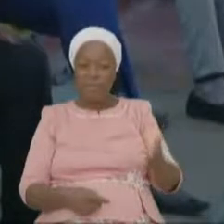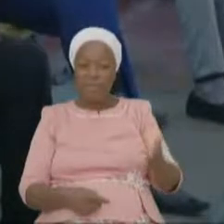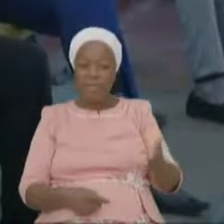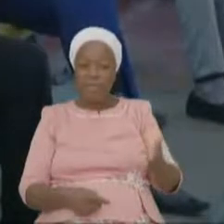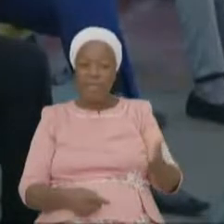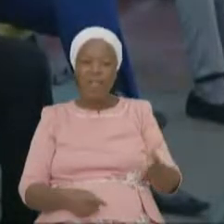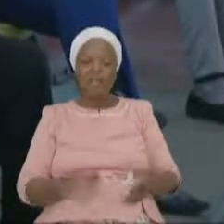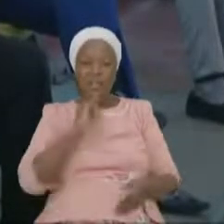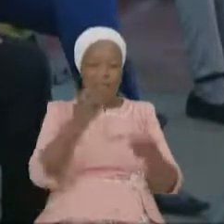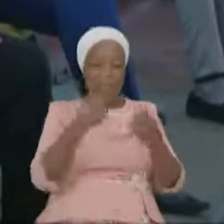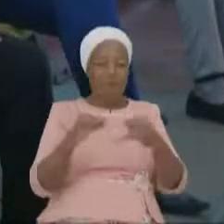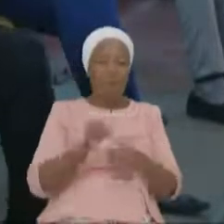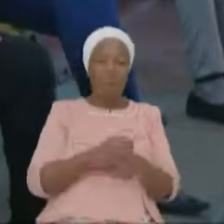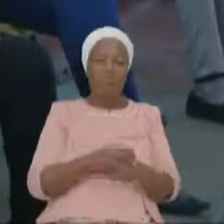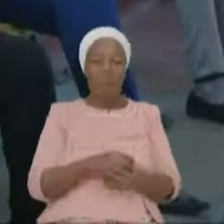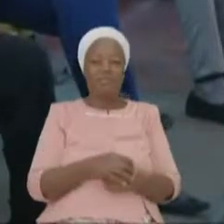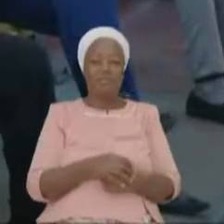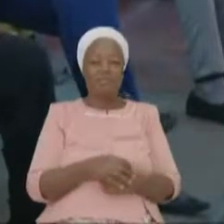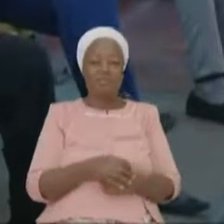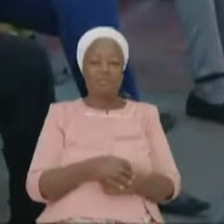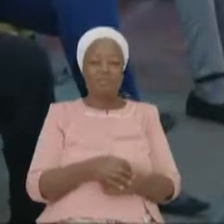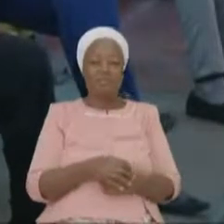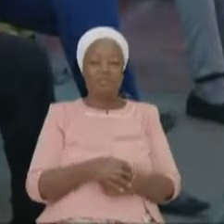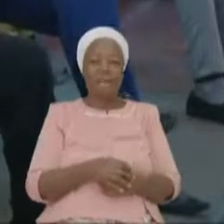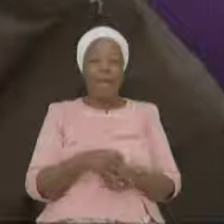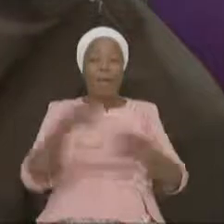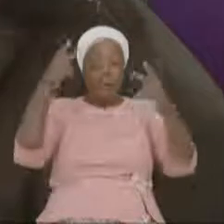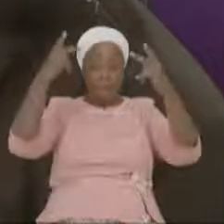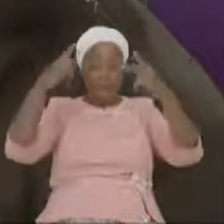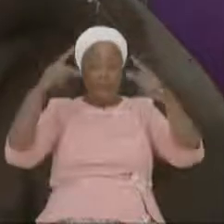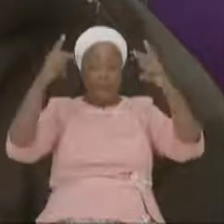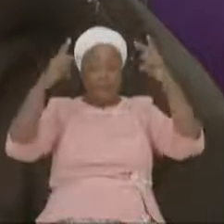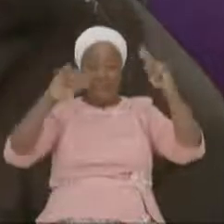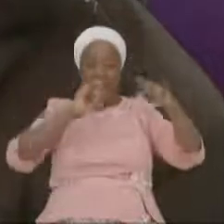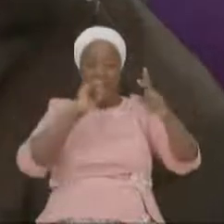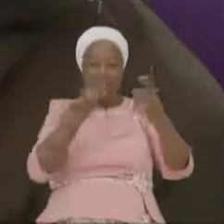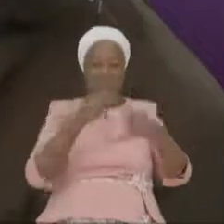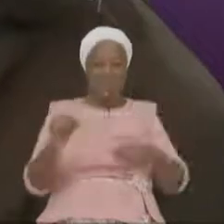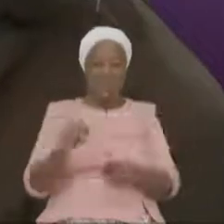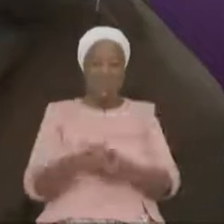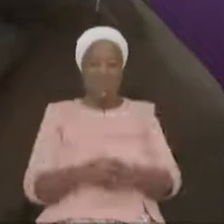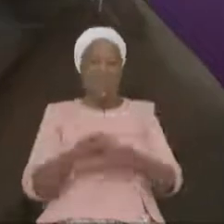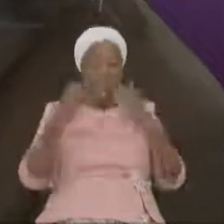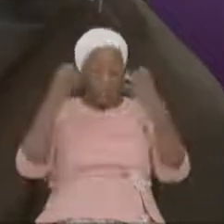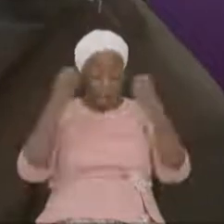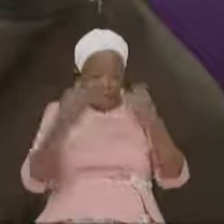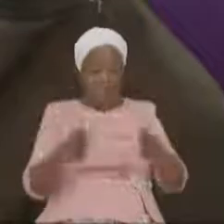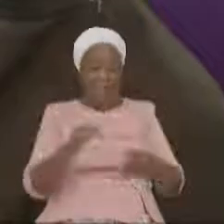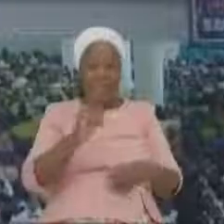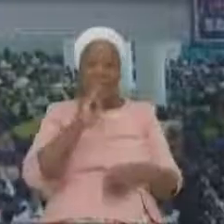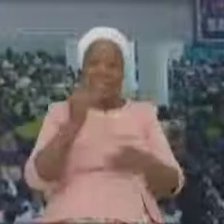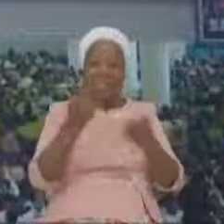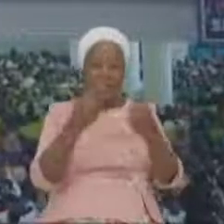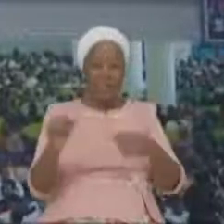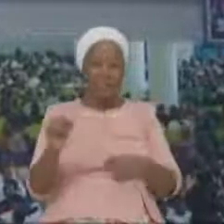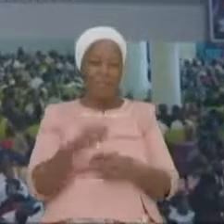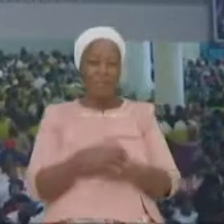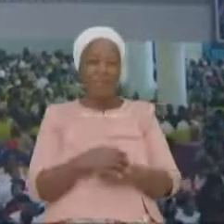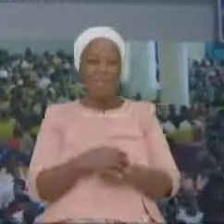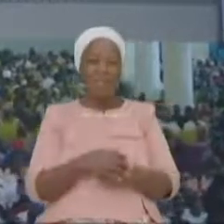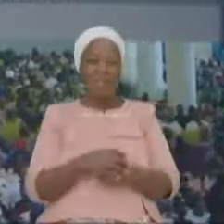is coming. Yes. Prosperity is coming. Yes. Plenty is coming.